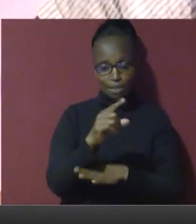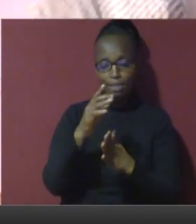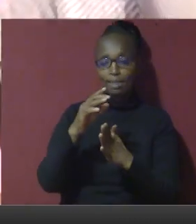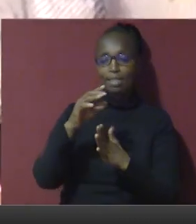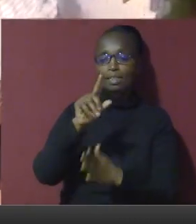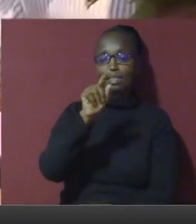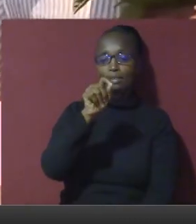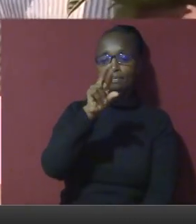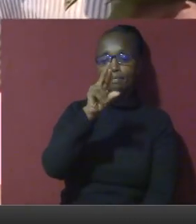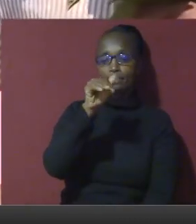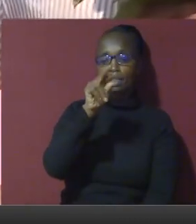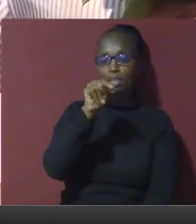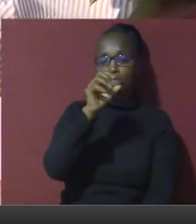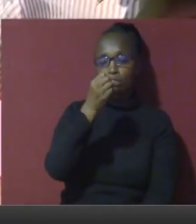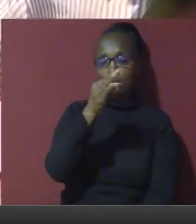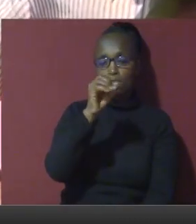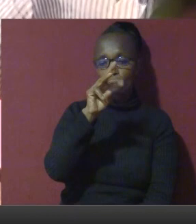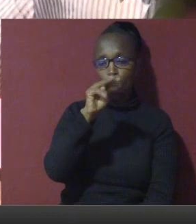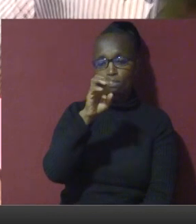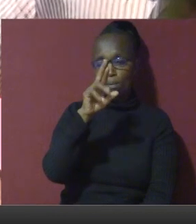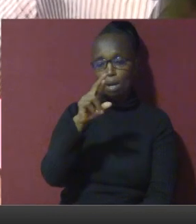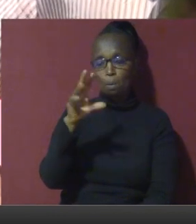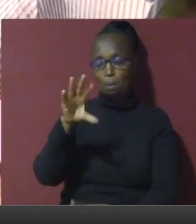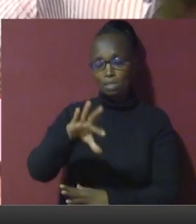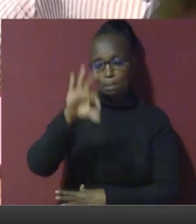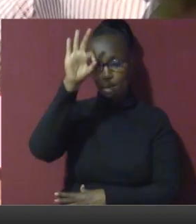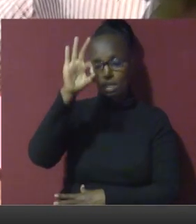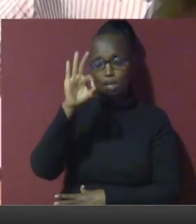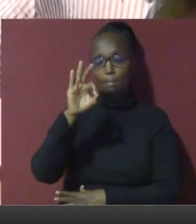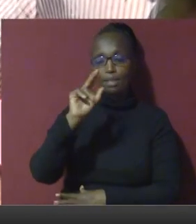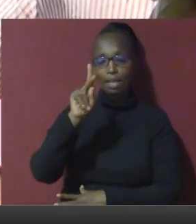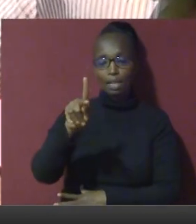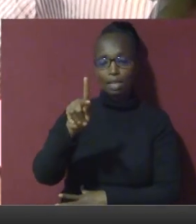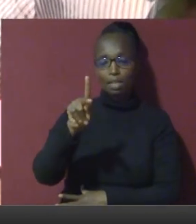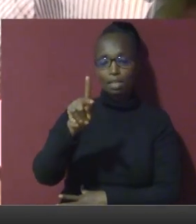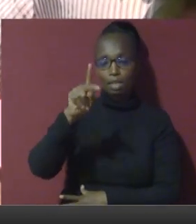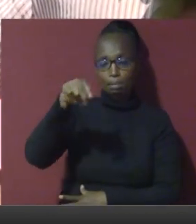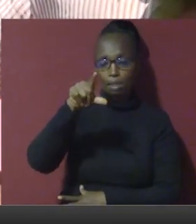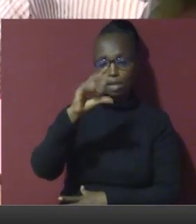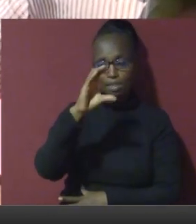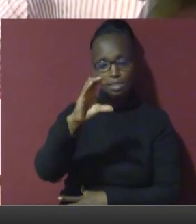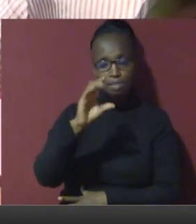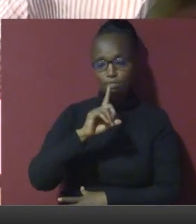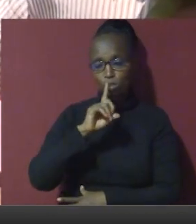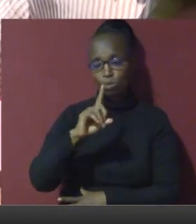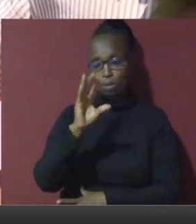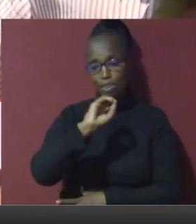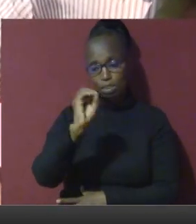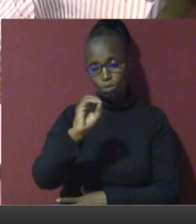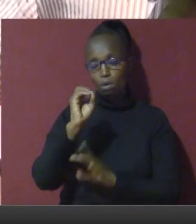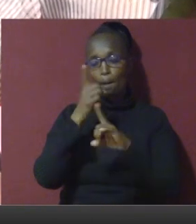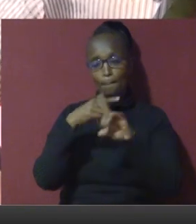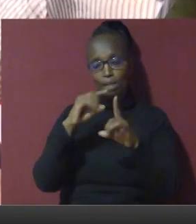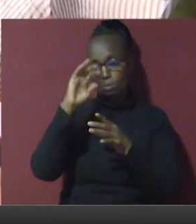transformer was taken by the Kenya Power. We assume it was taken by the Kenya Power. We are not so sure. But